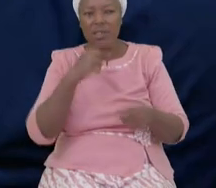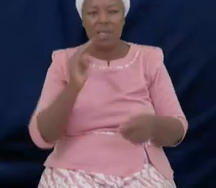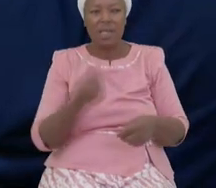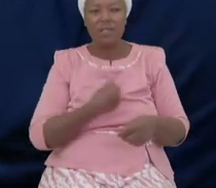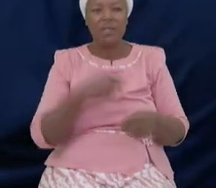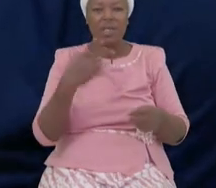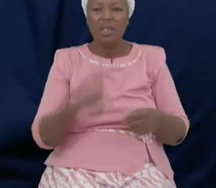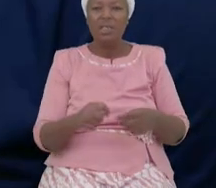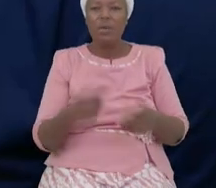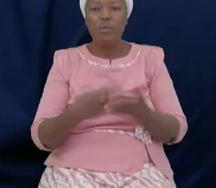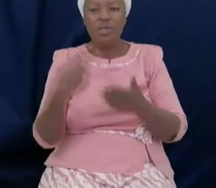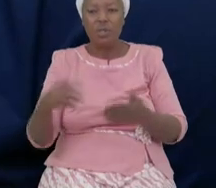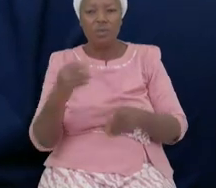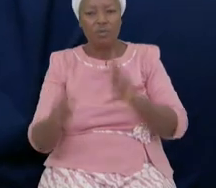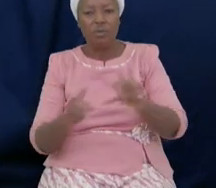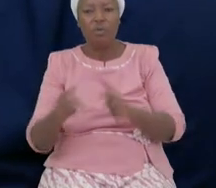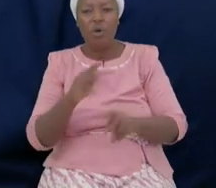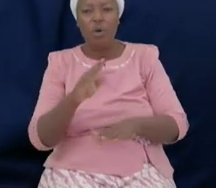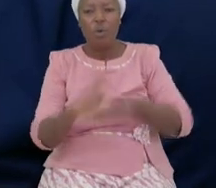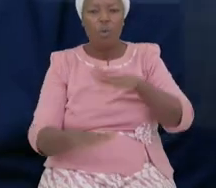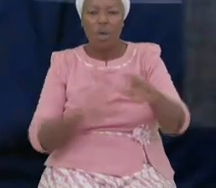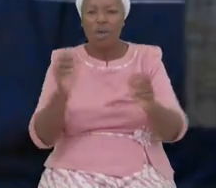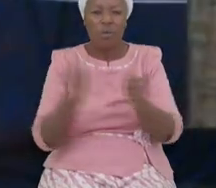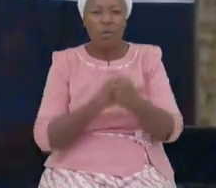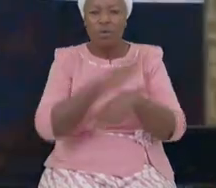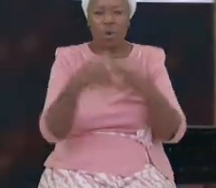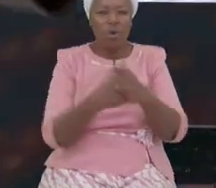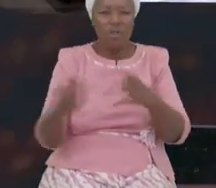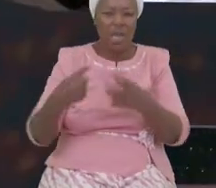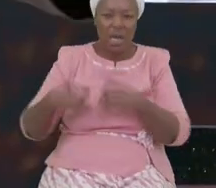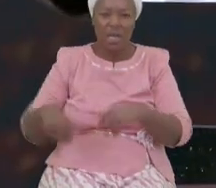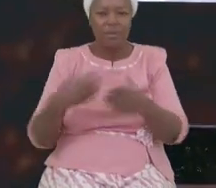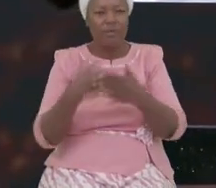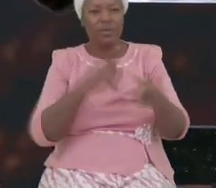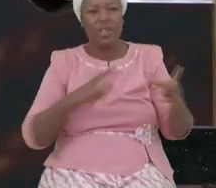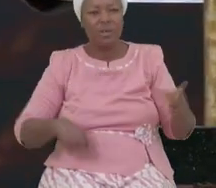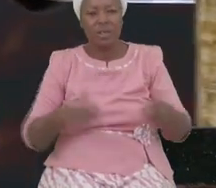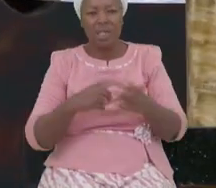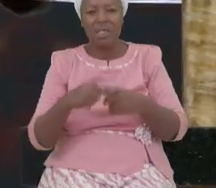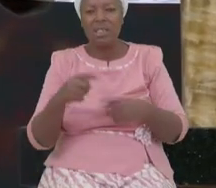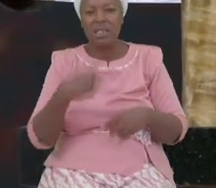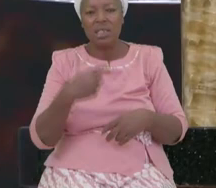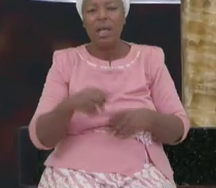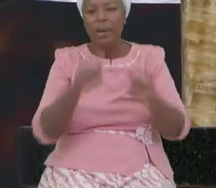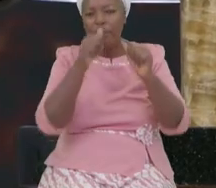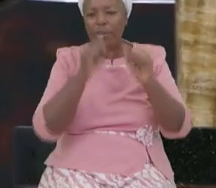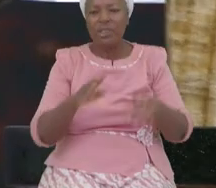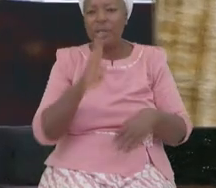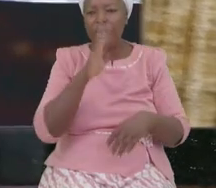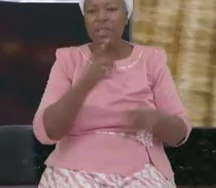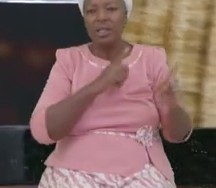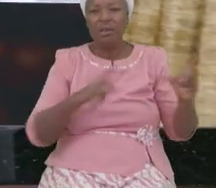of people walking with all their heart before the Lord. Blessed be the Lord that